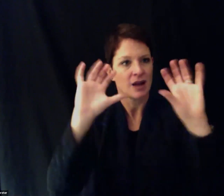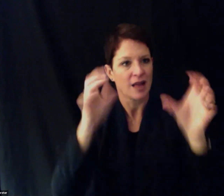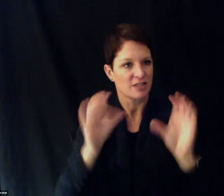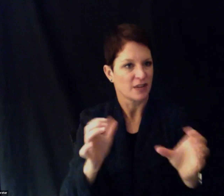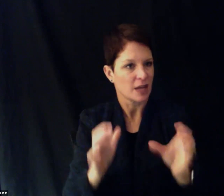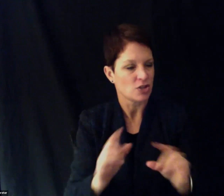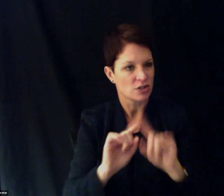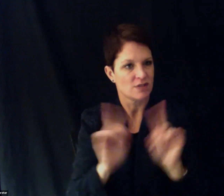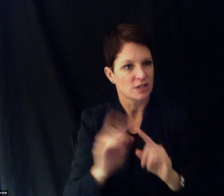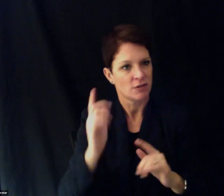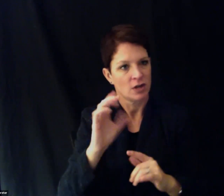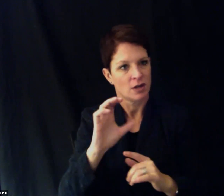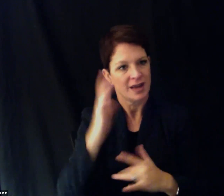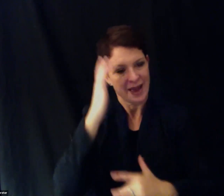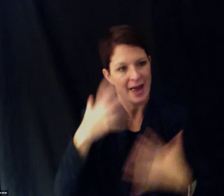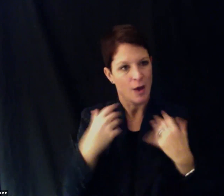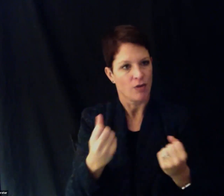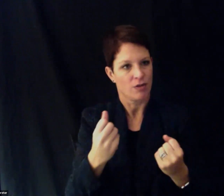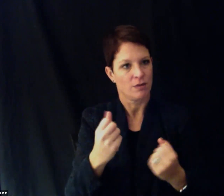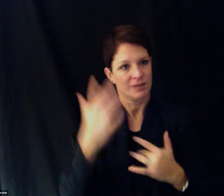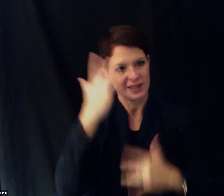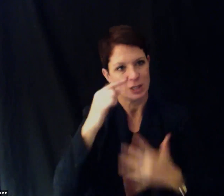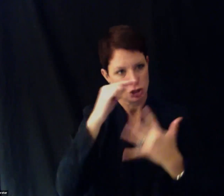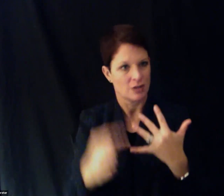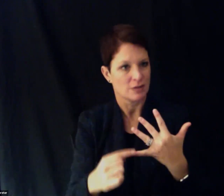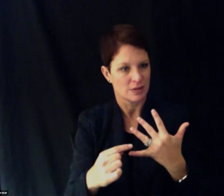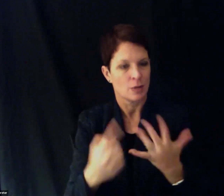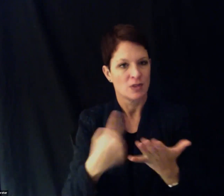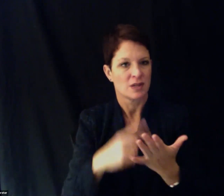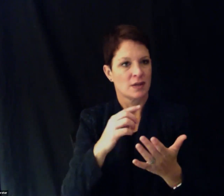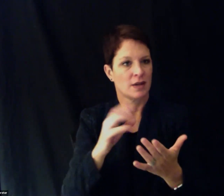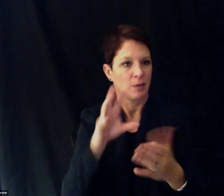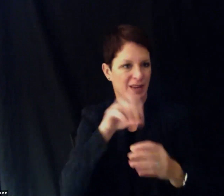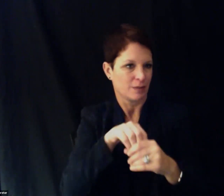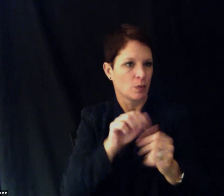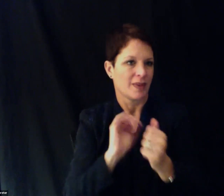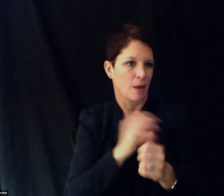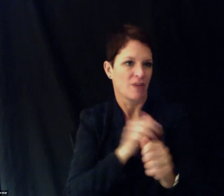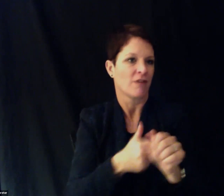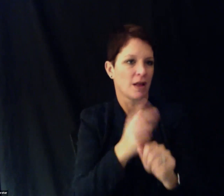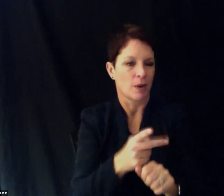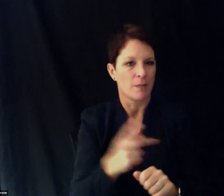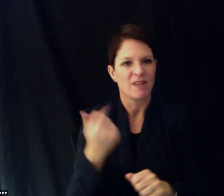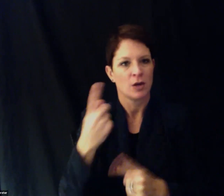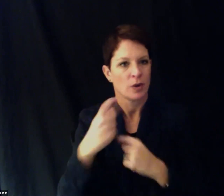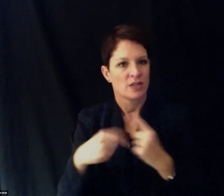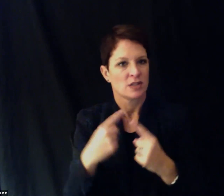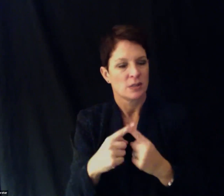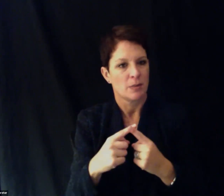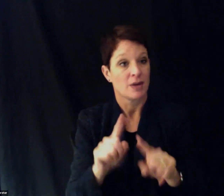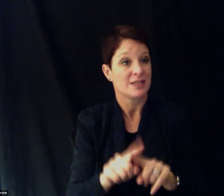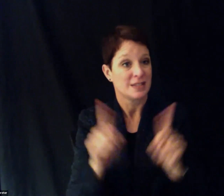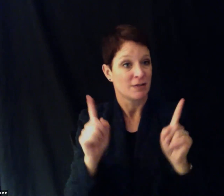just make sure to include that in our follow-up. There's a few questions here about the difference